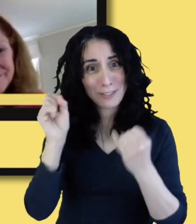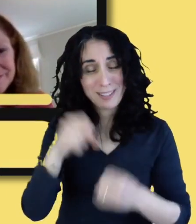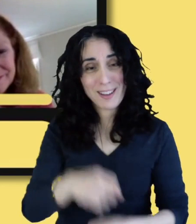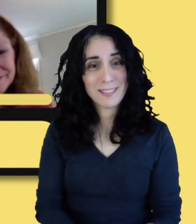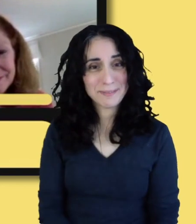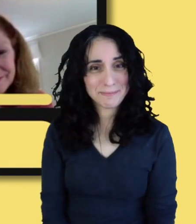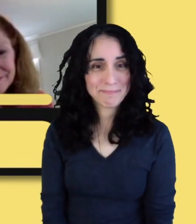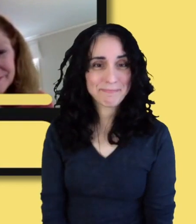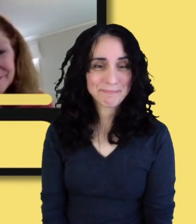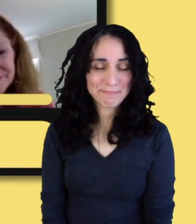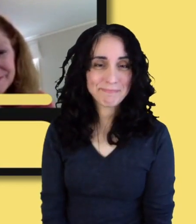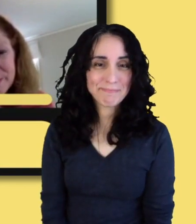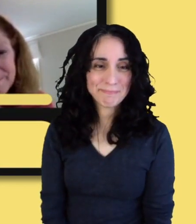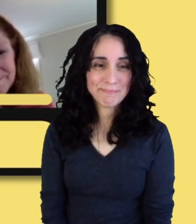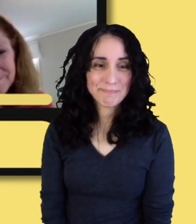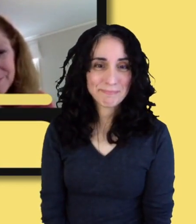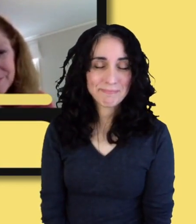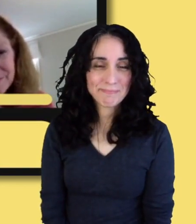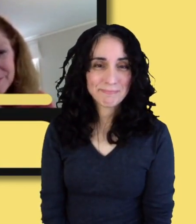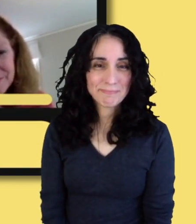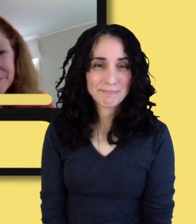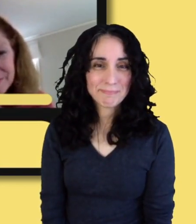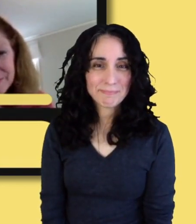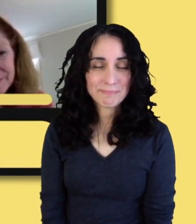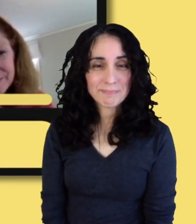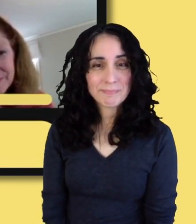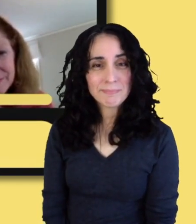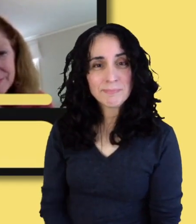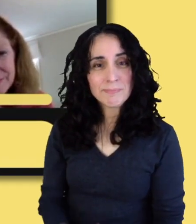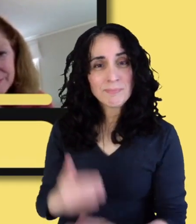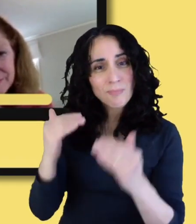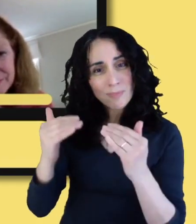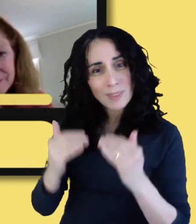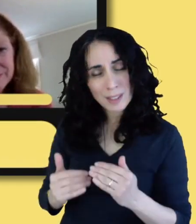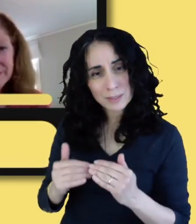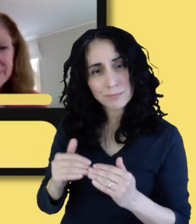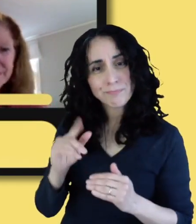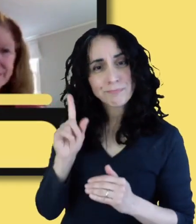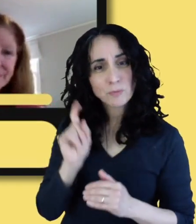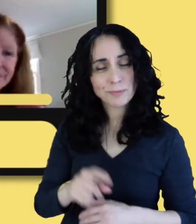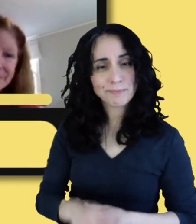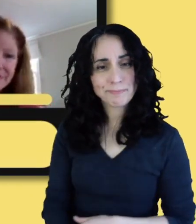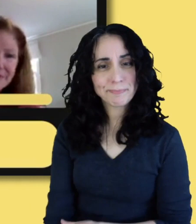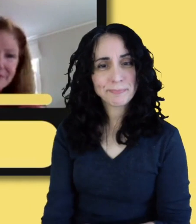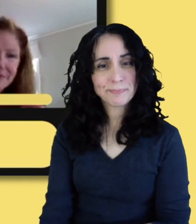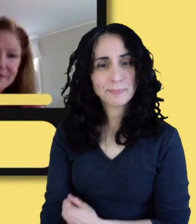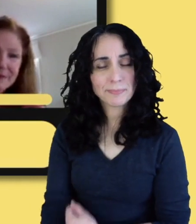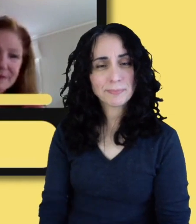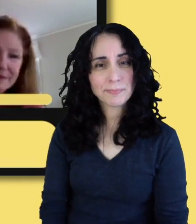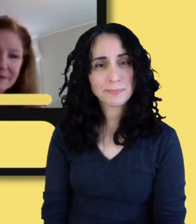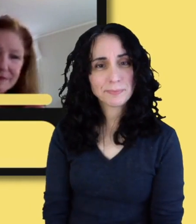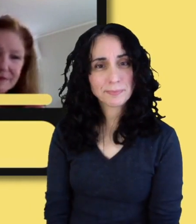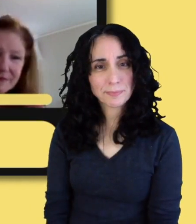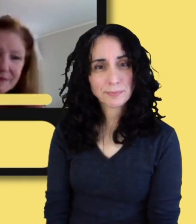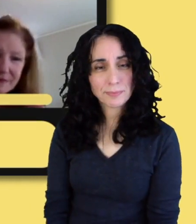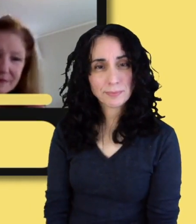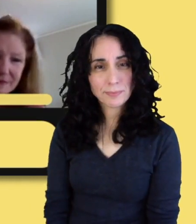Um, I think my next question would be for someone who is.